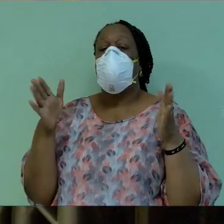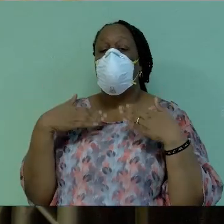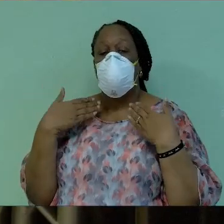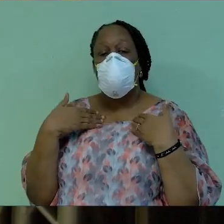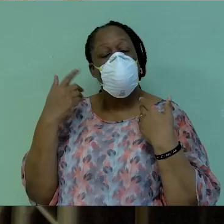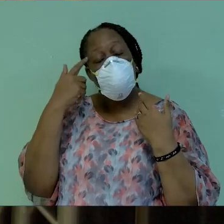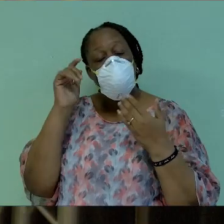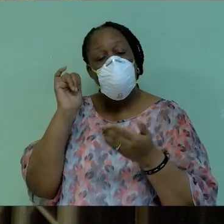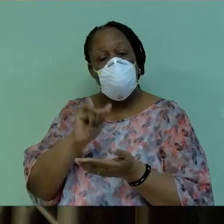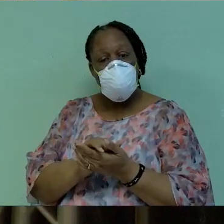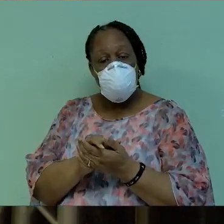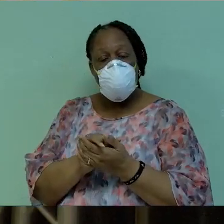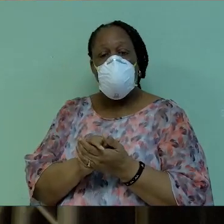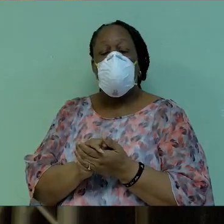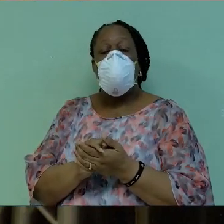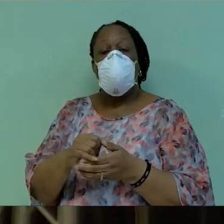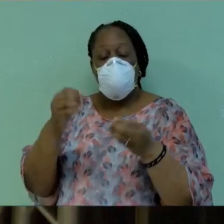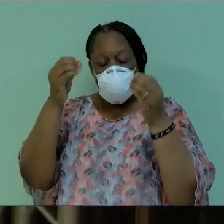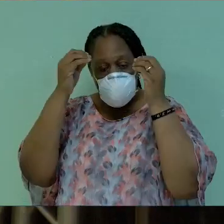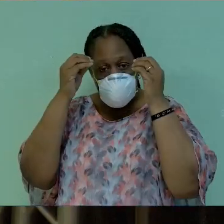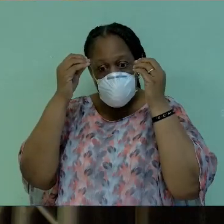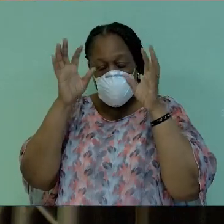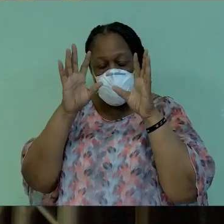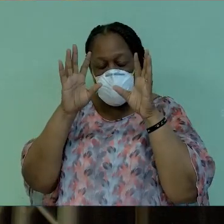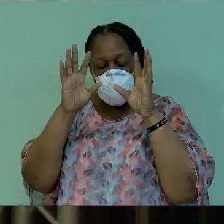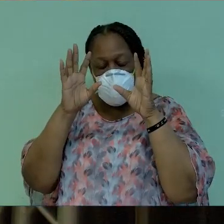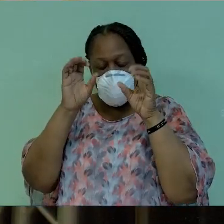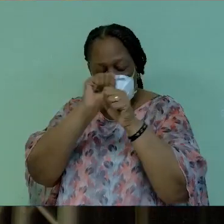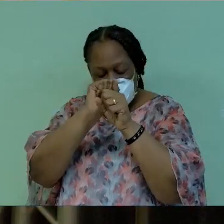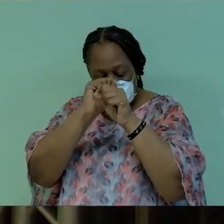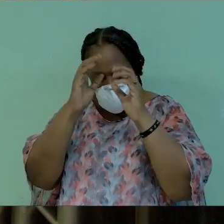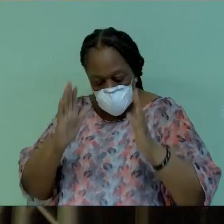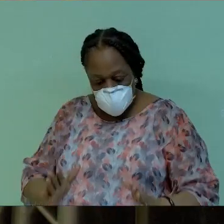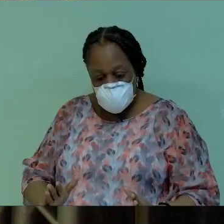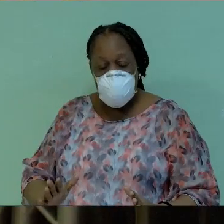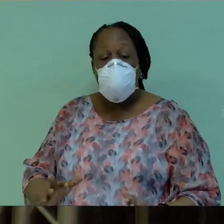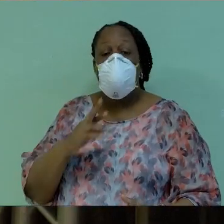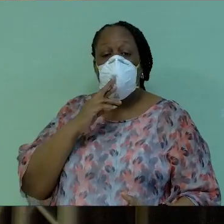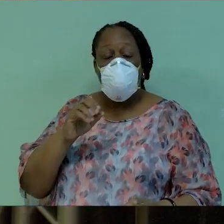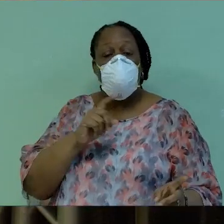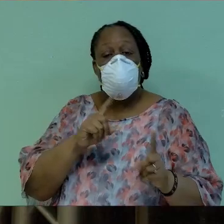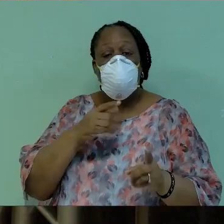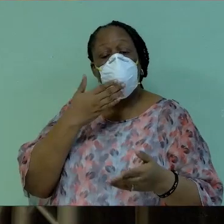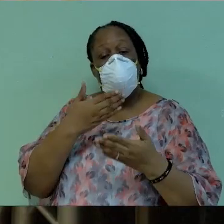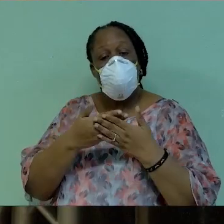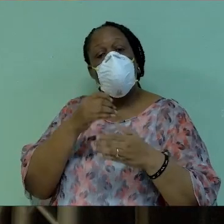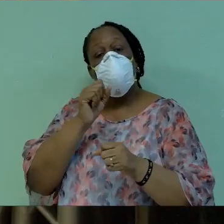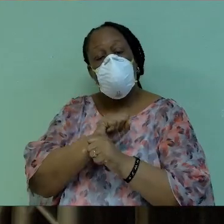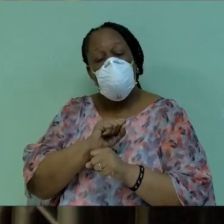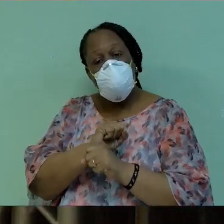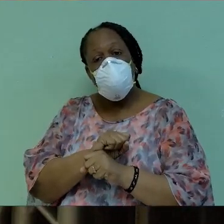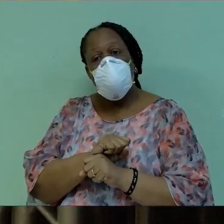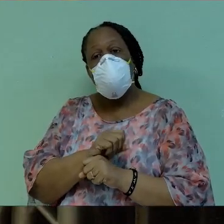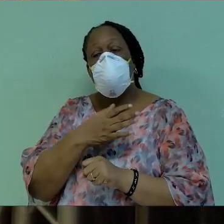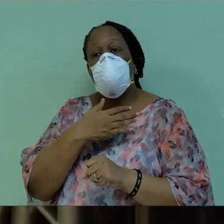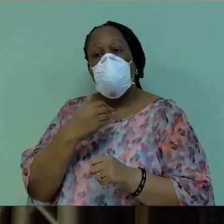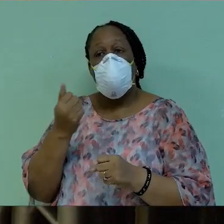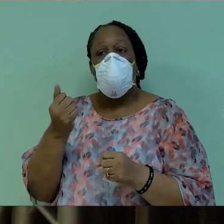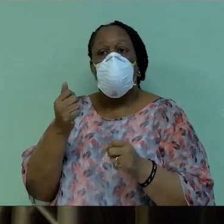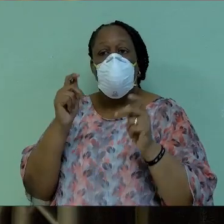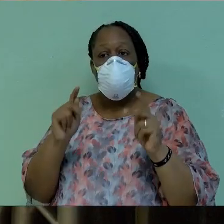good job so far, and I must commend the inmates there. The inmates there at Her Majesty's Prison, they understand what is happening,